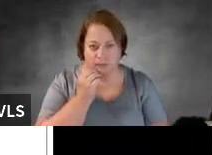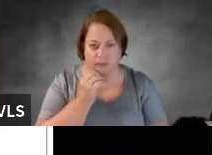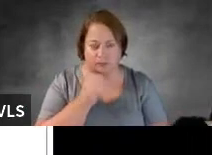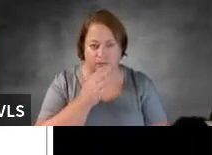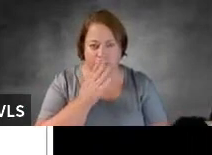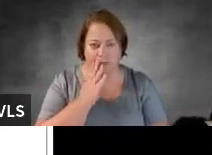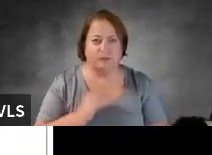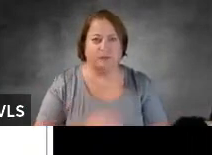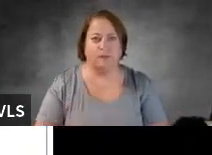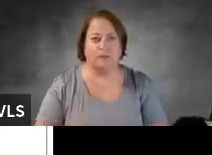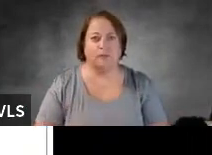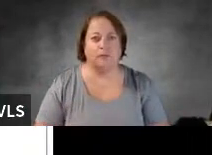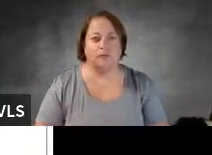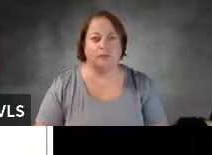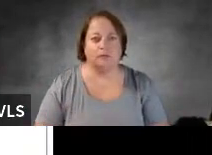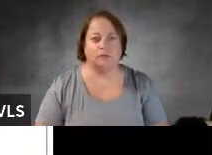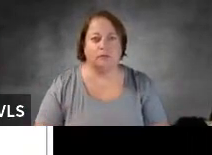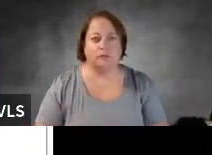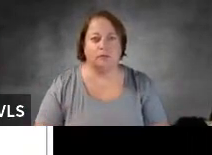So,